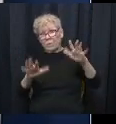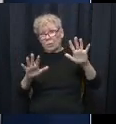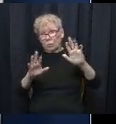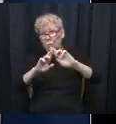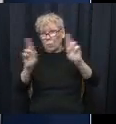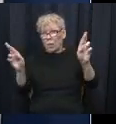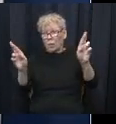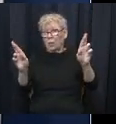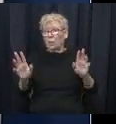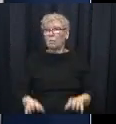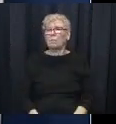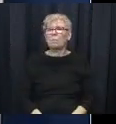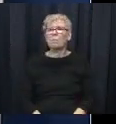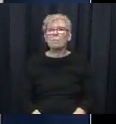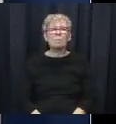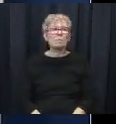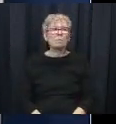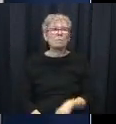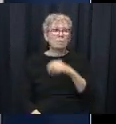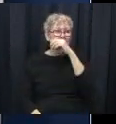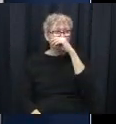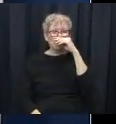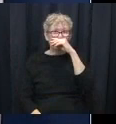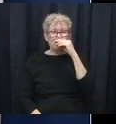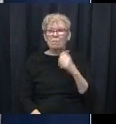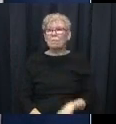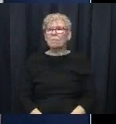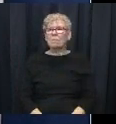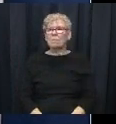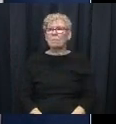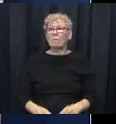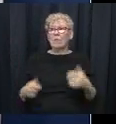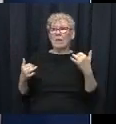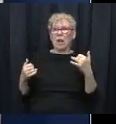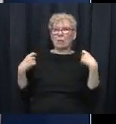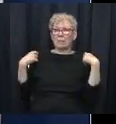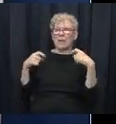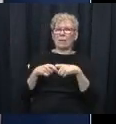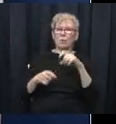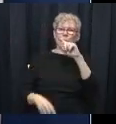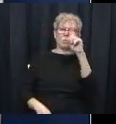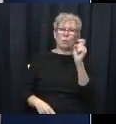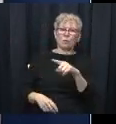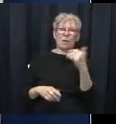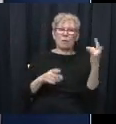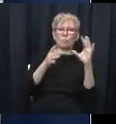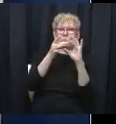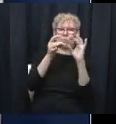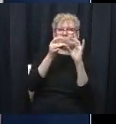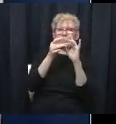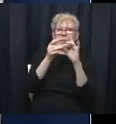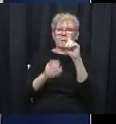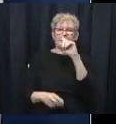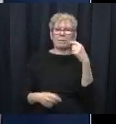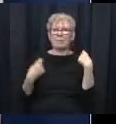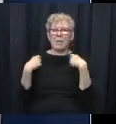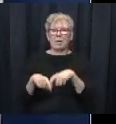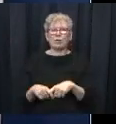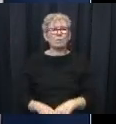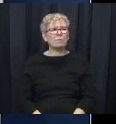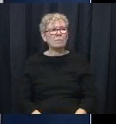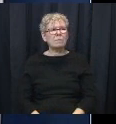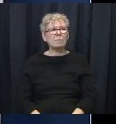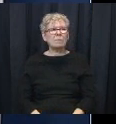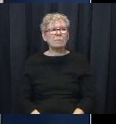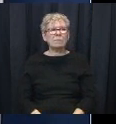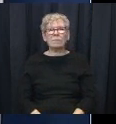Hello, Governor. Jesús Carrasquel from Noticias Univisión Colorado. El gobernador anunció que iniciará la vacunación para maestros. ¿Será un